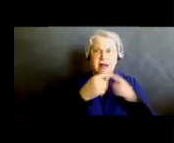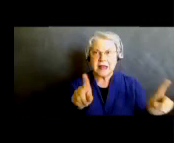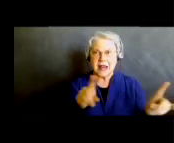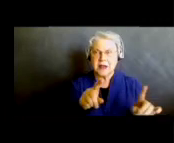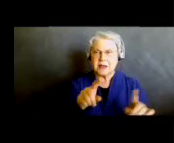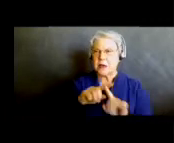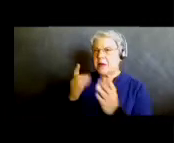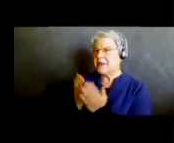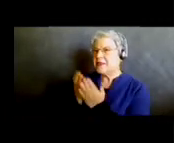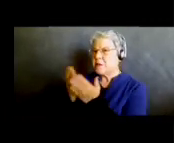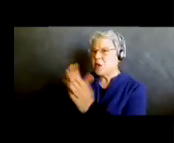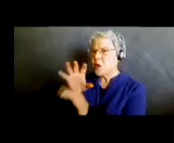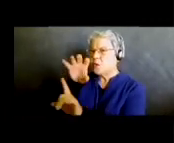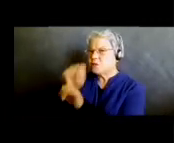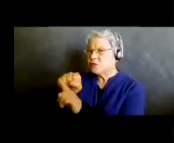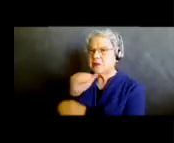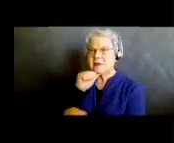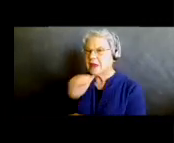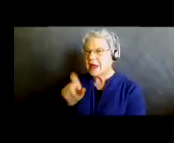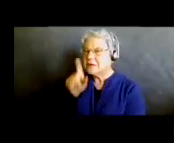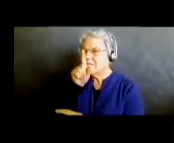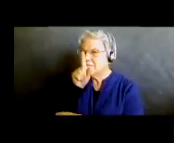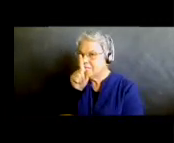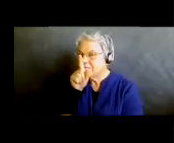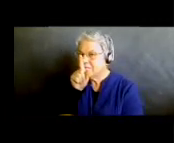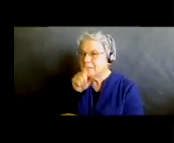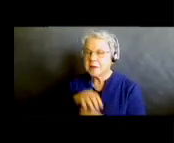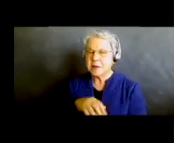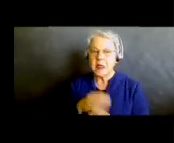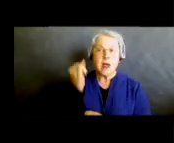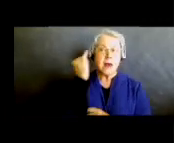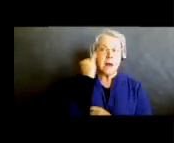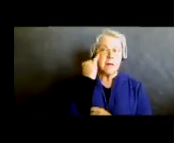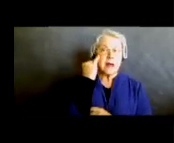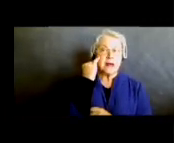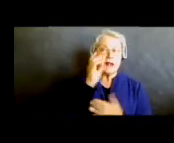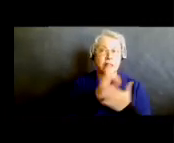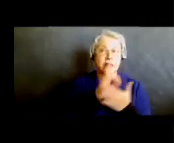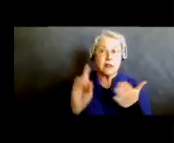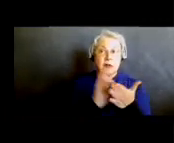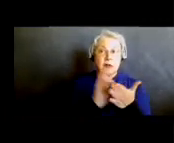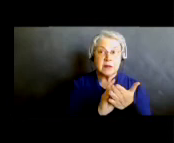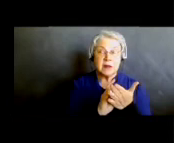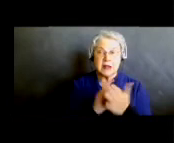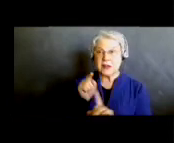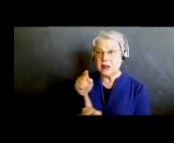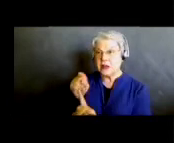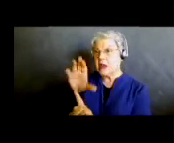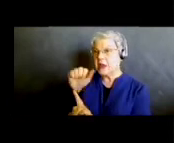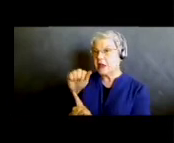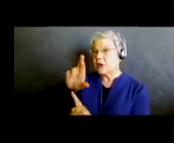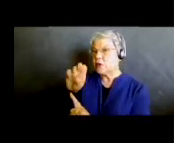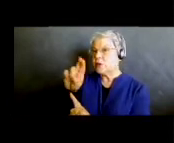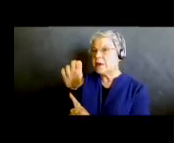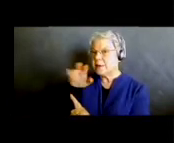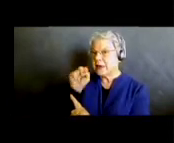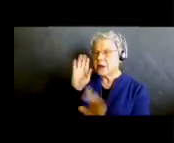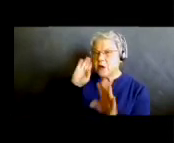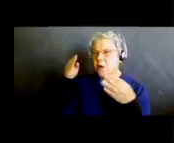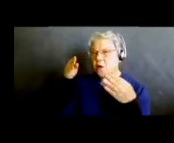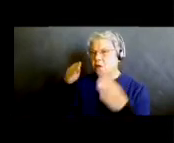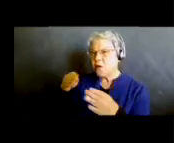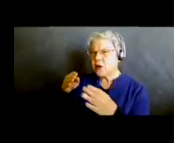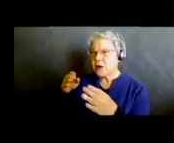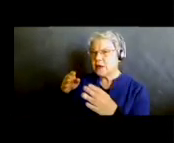that the strategic erasure of US bordering practices in the Caribbean fixed attention on the